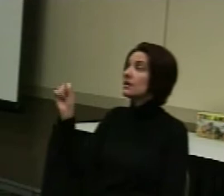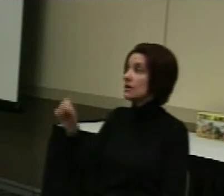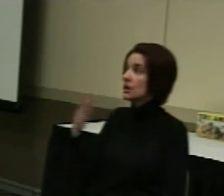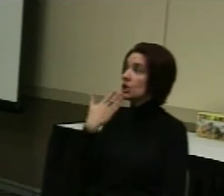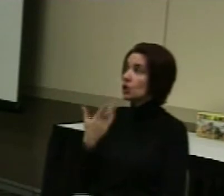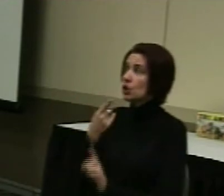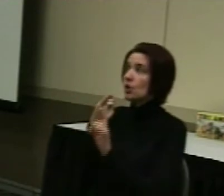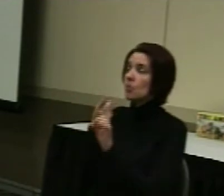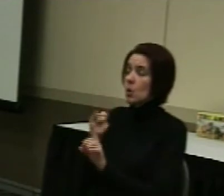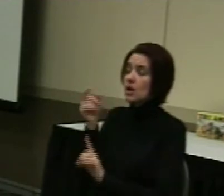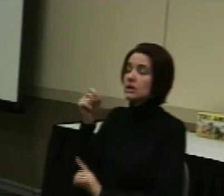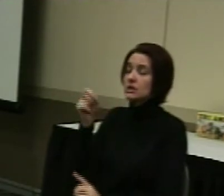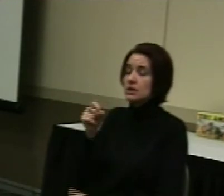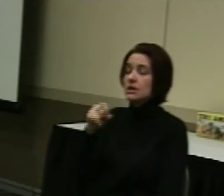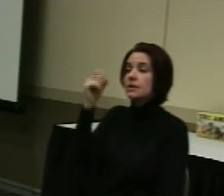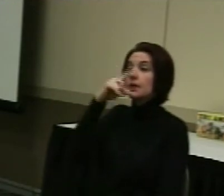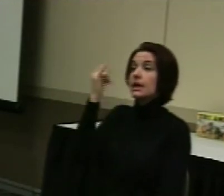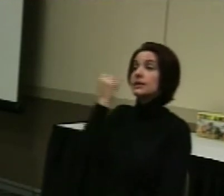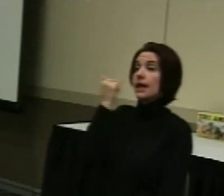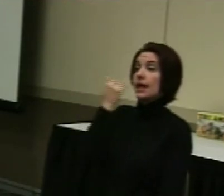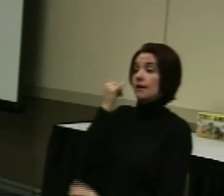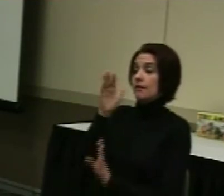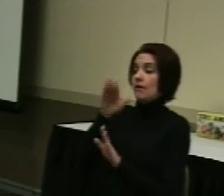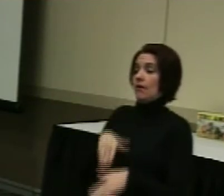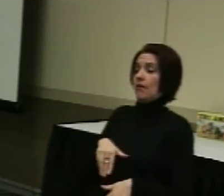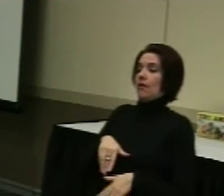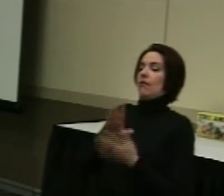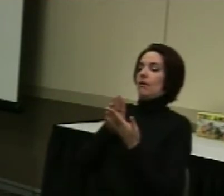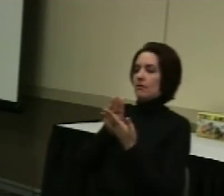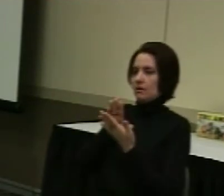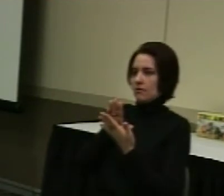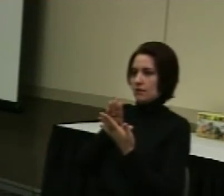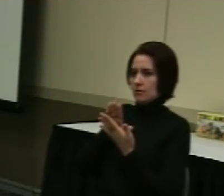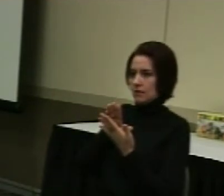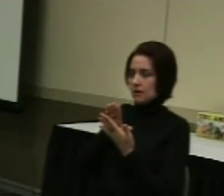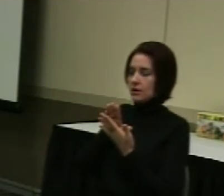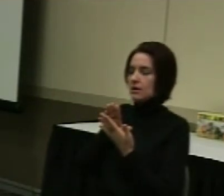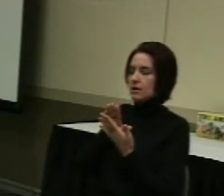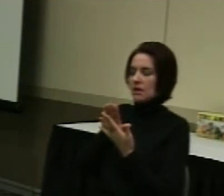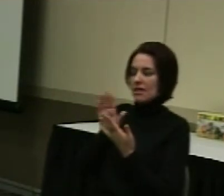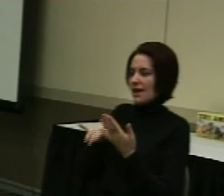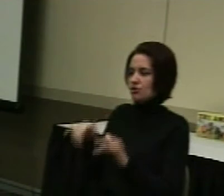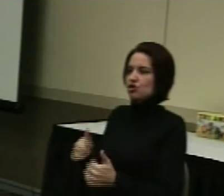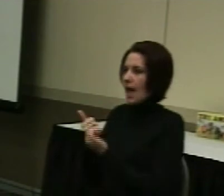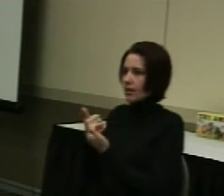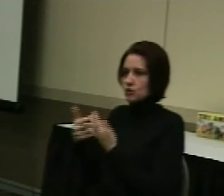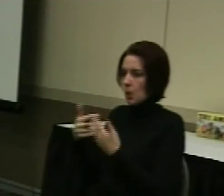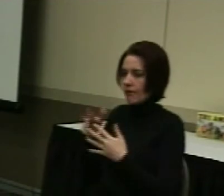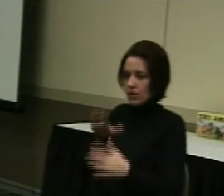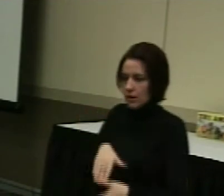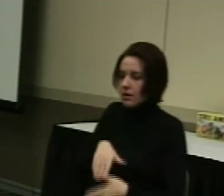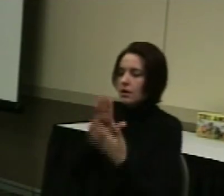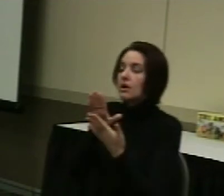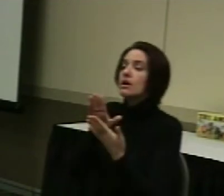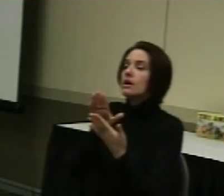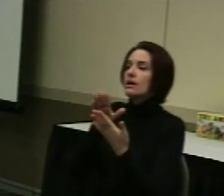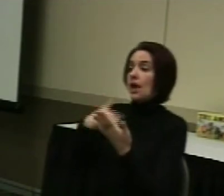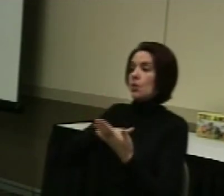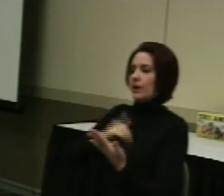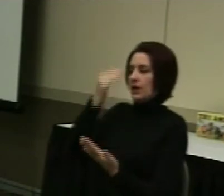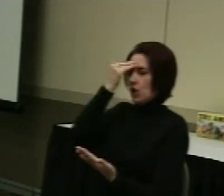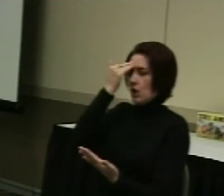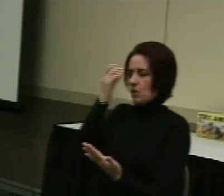we come at the challenges we are encountering with awareness that this child